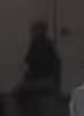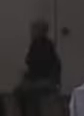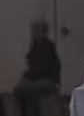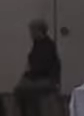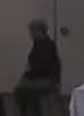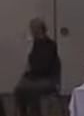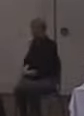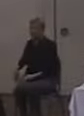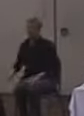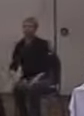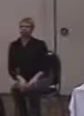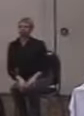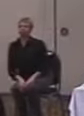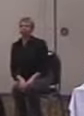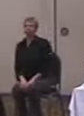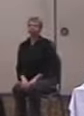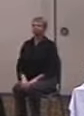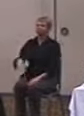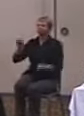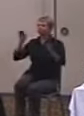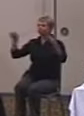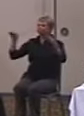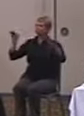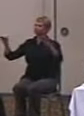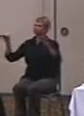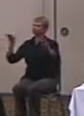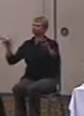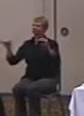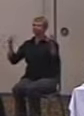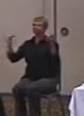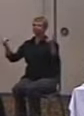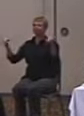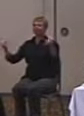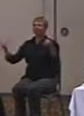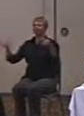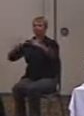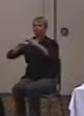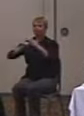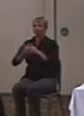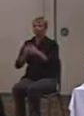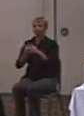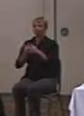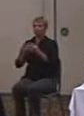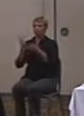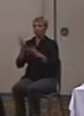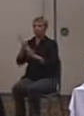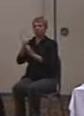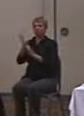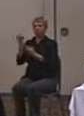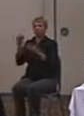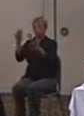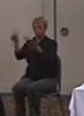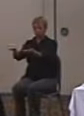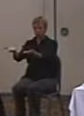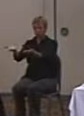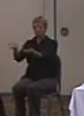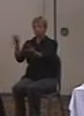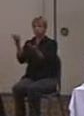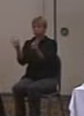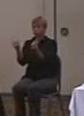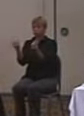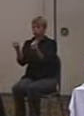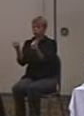Okay. You're going to start off. Now, I'm going to give you 5 minutes. What I'd like you to do is to